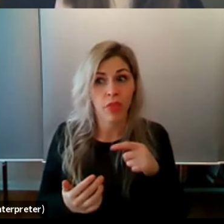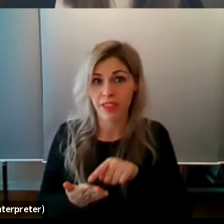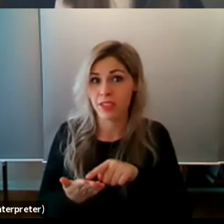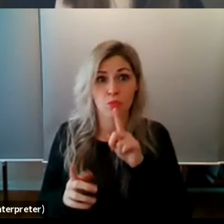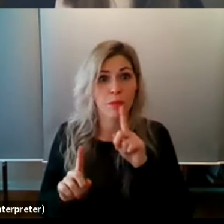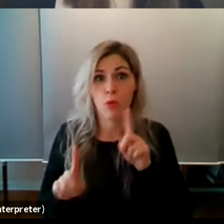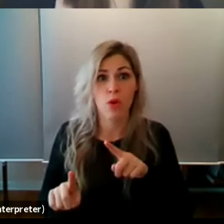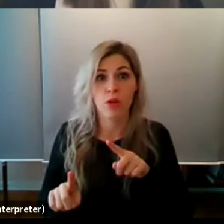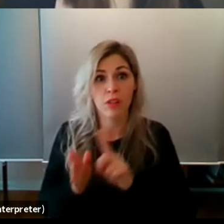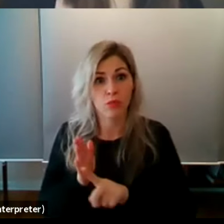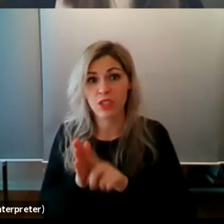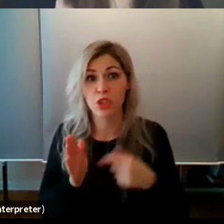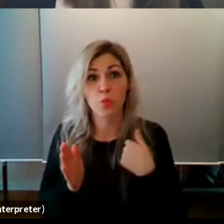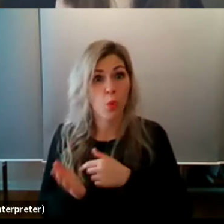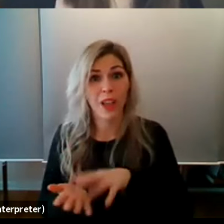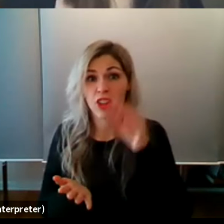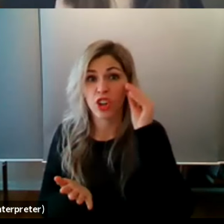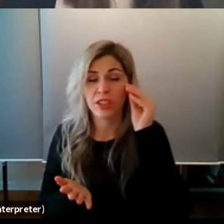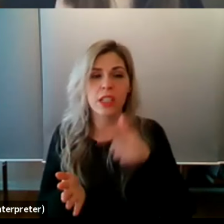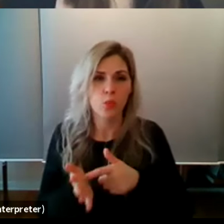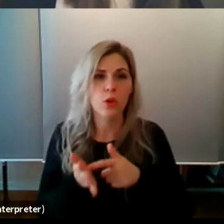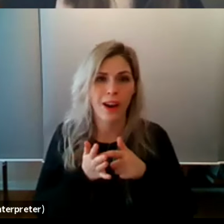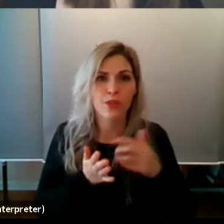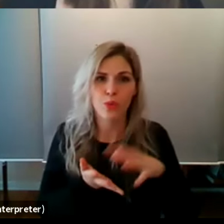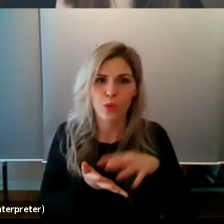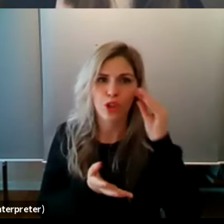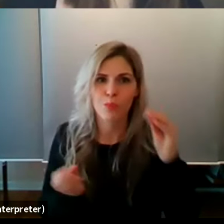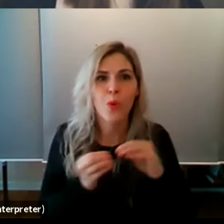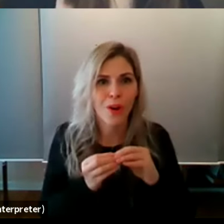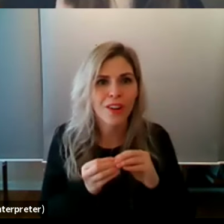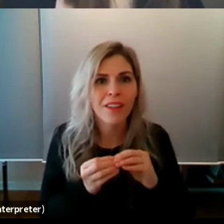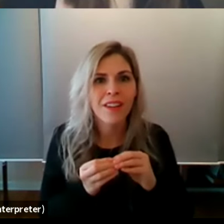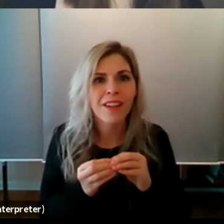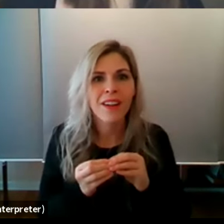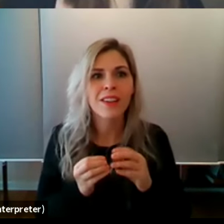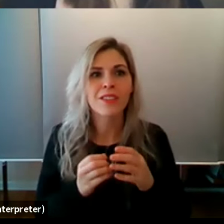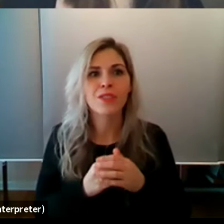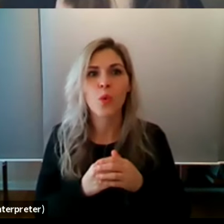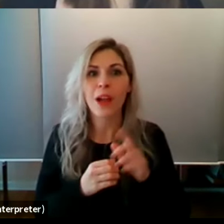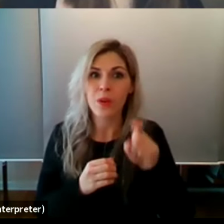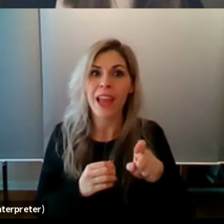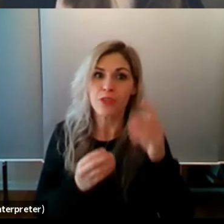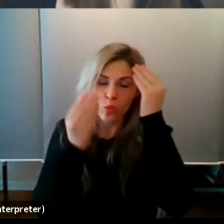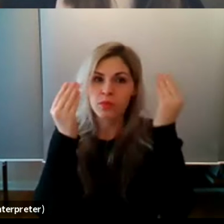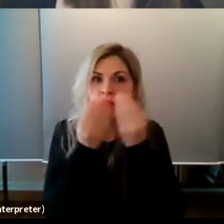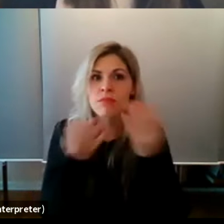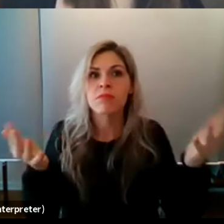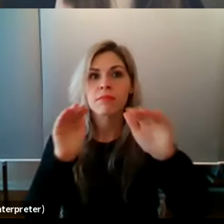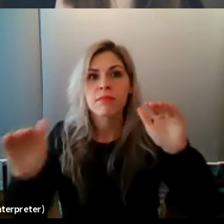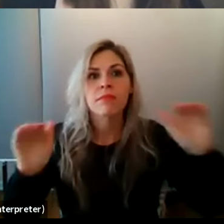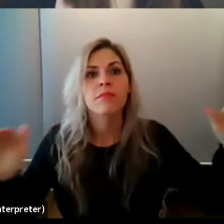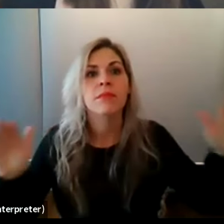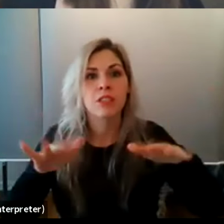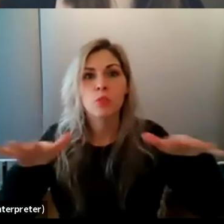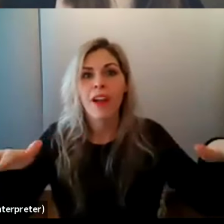is that we need to know a lot more, and we need to increase the number of people that know about it, right? That we both don't have